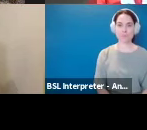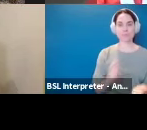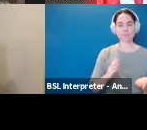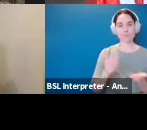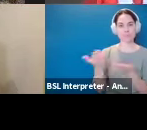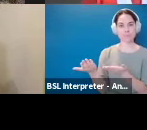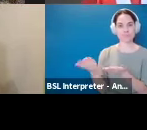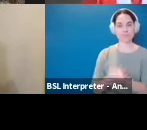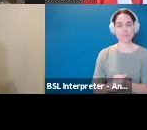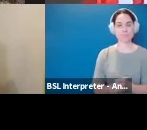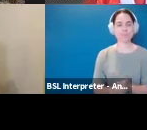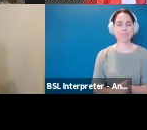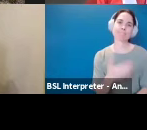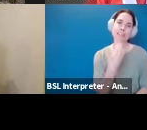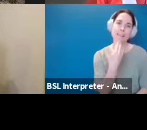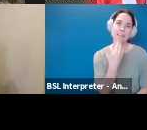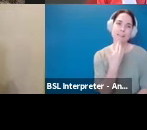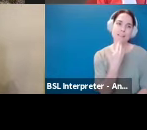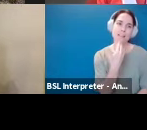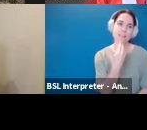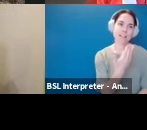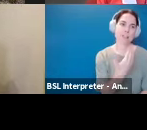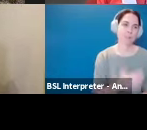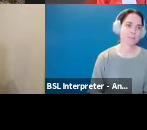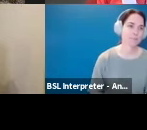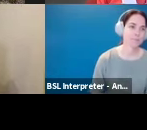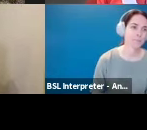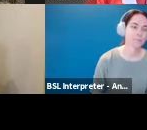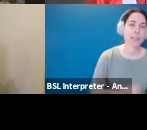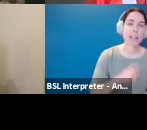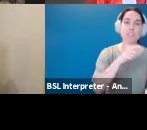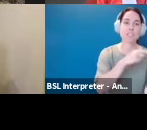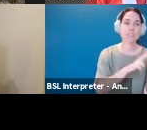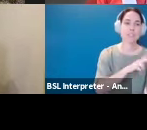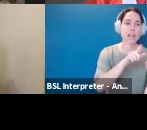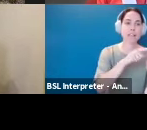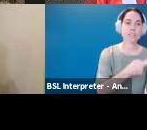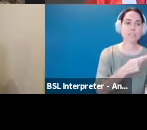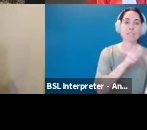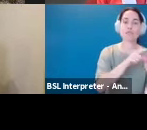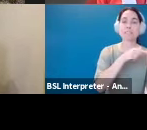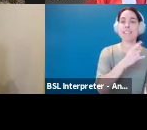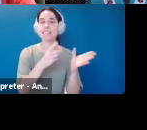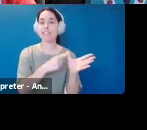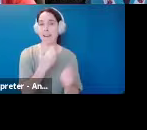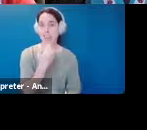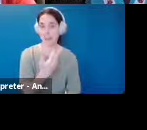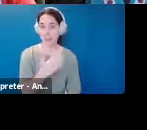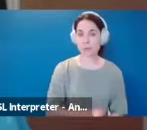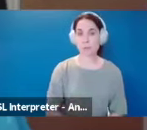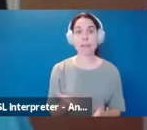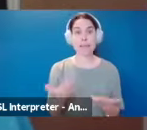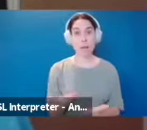Thank you for that, Chandradasa. So firstly, I want to say